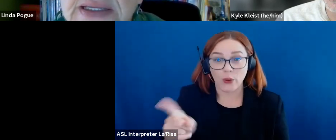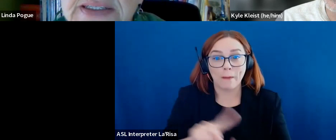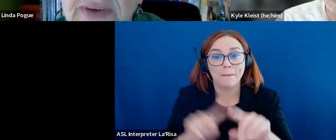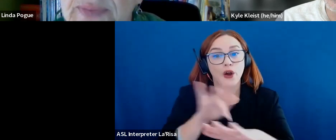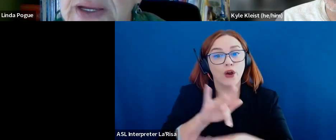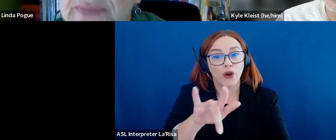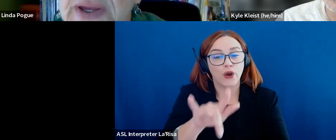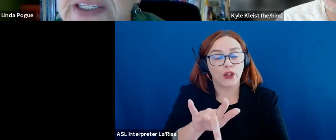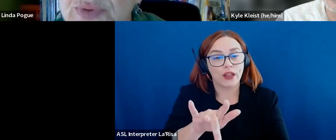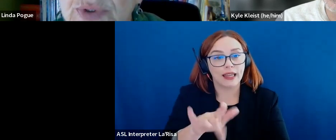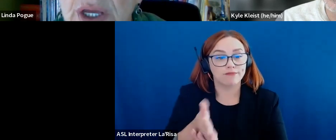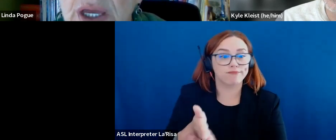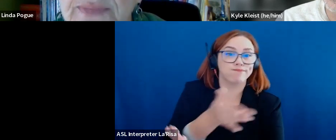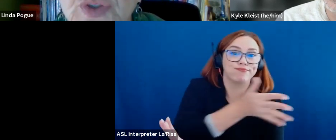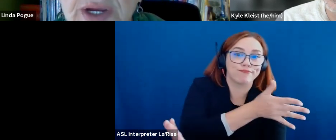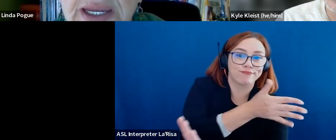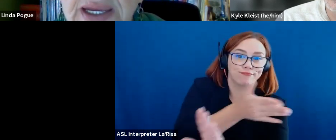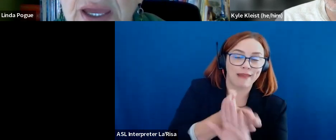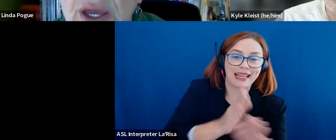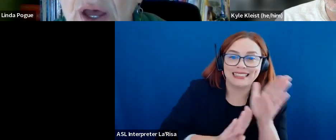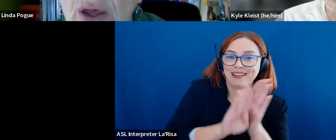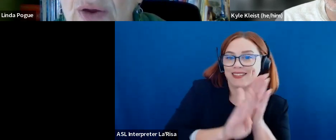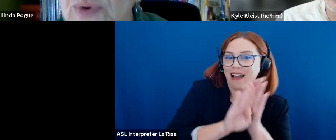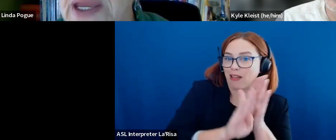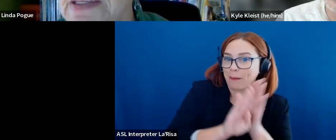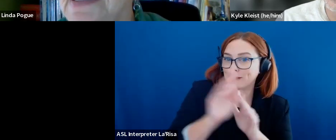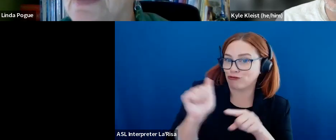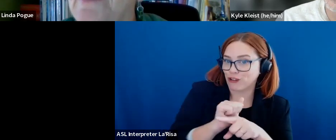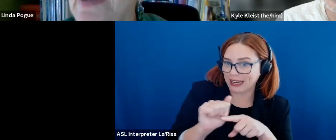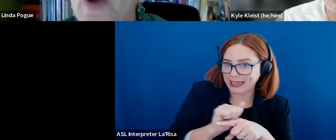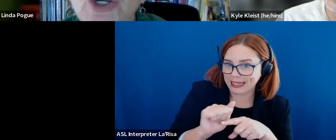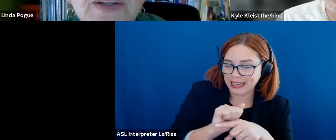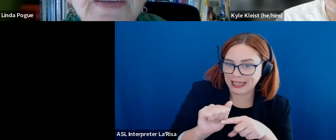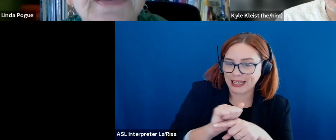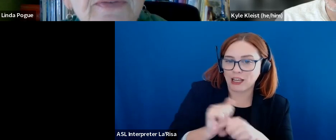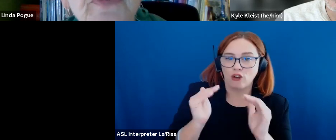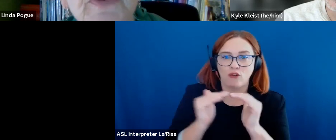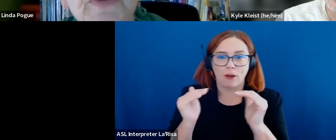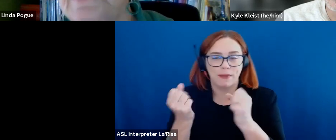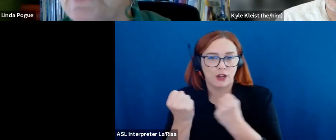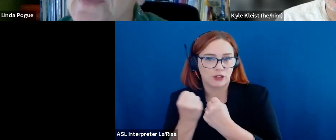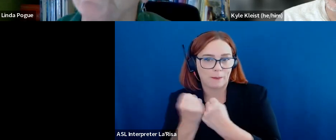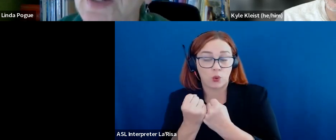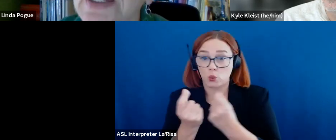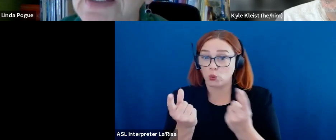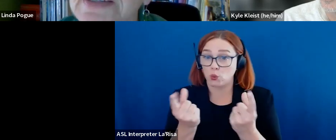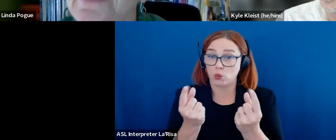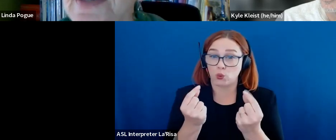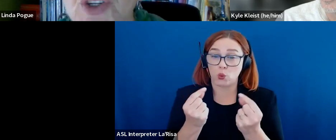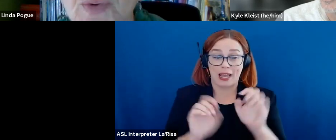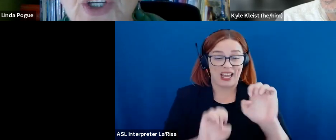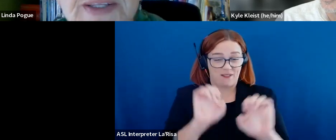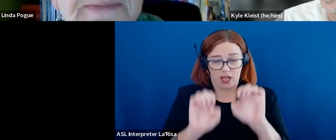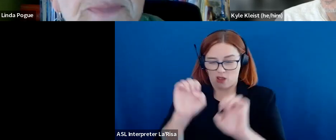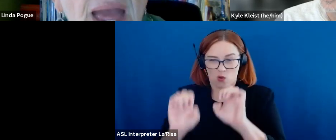our developing peer support training, we did some evaluations of different types of training and